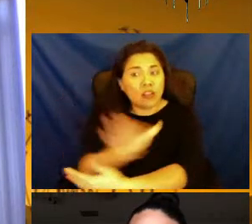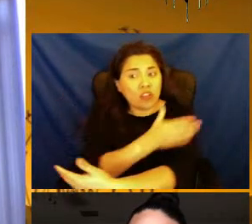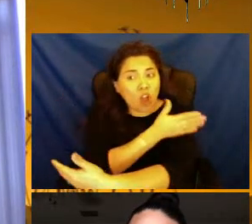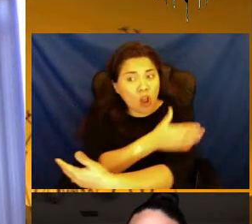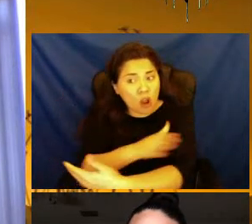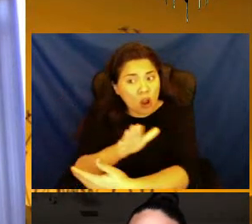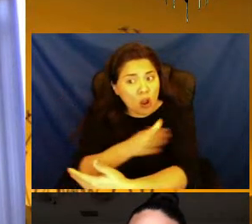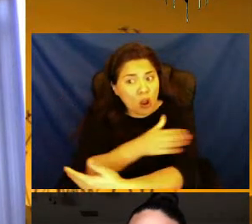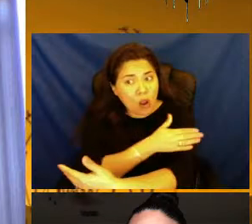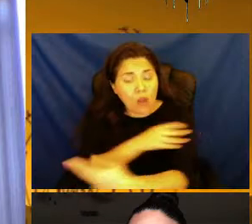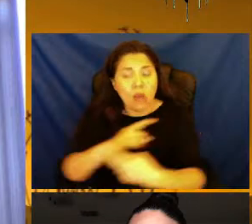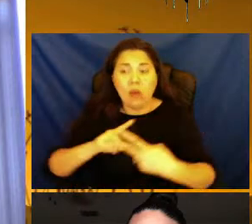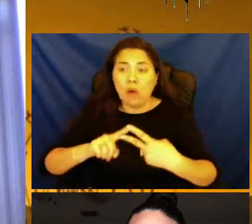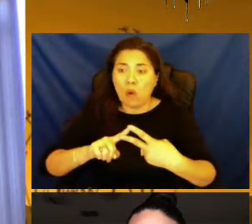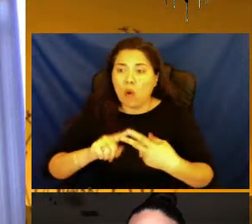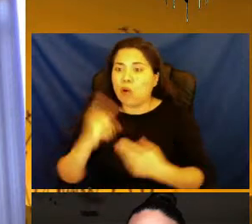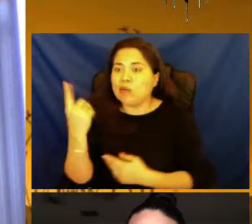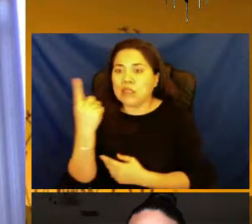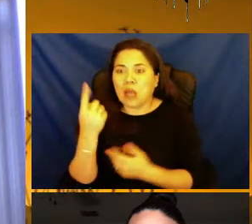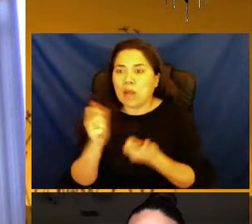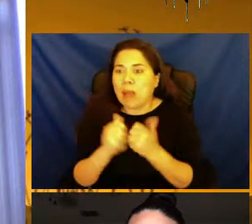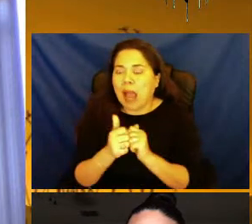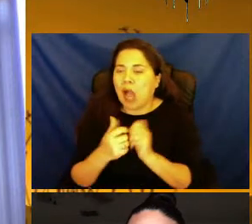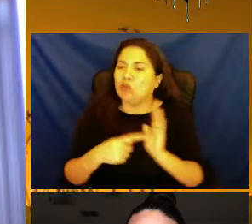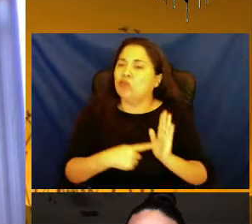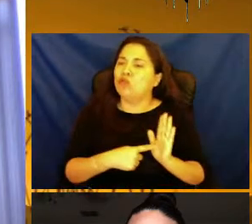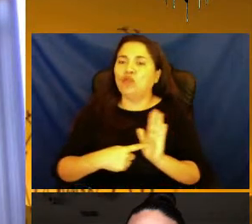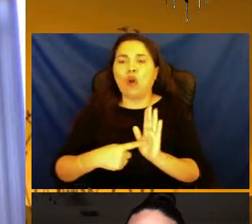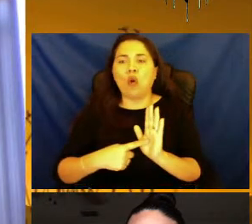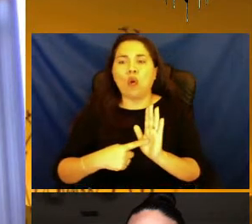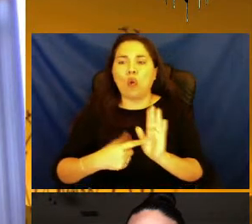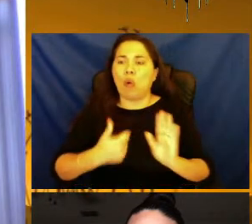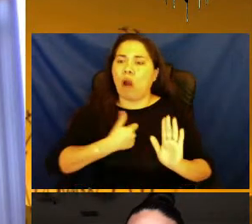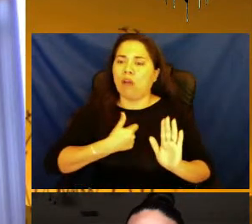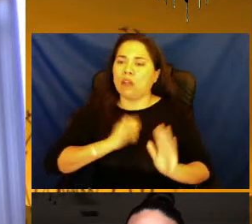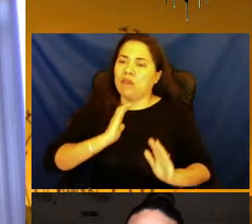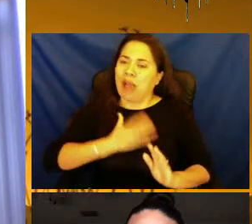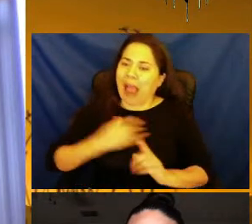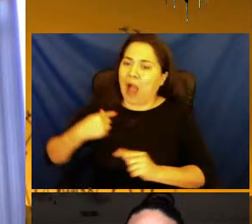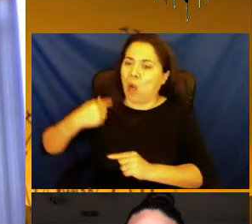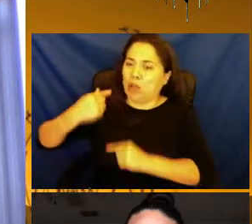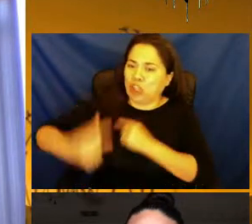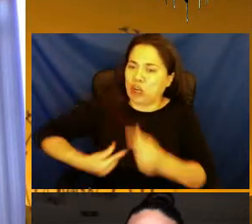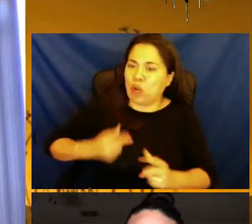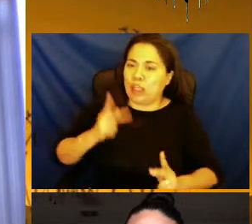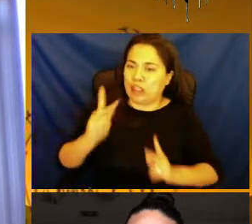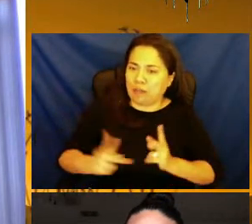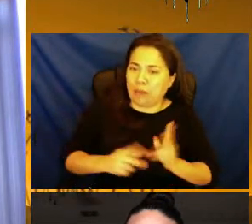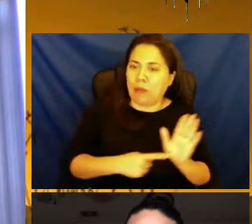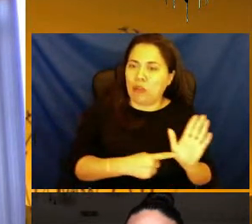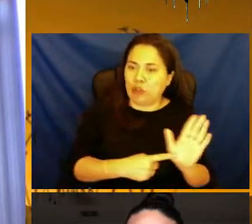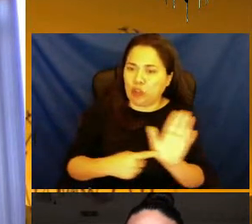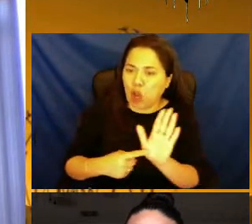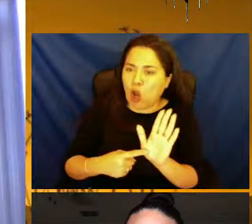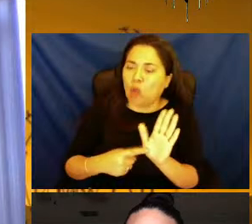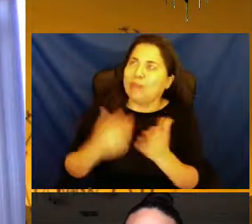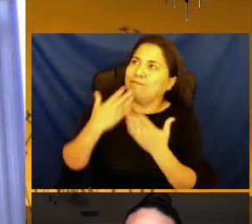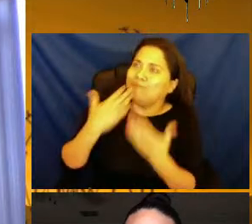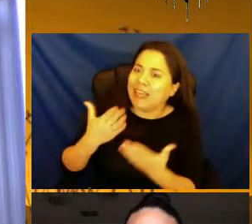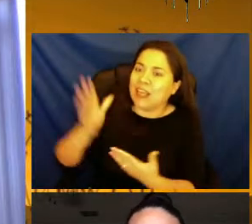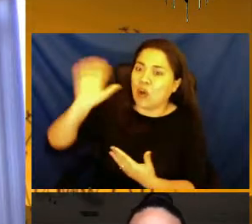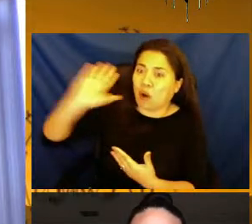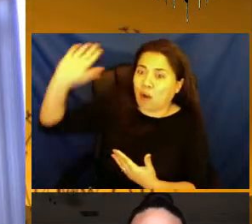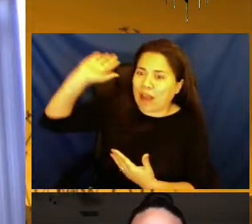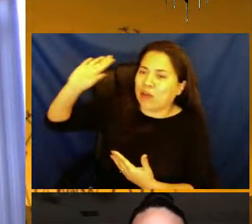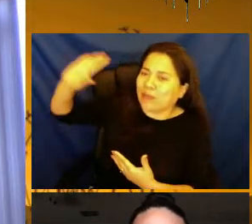or some way to present ourselves and our generation of people to our ancestors, to those